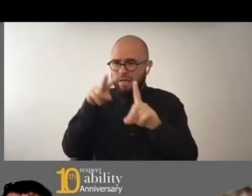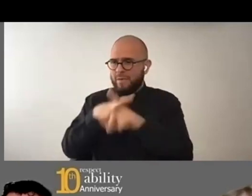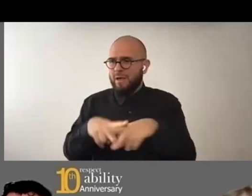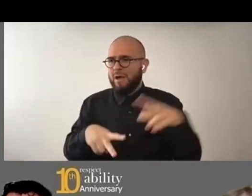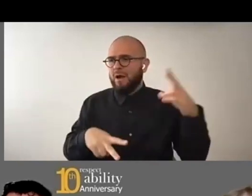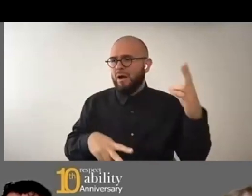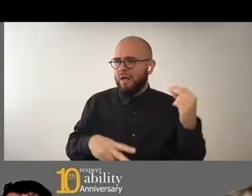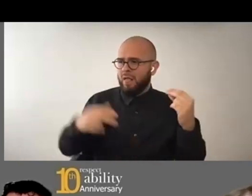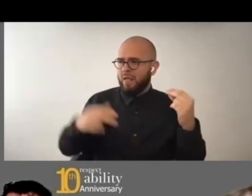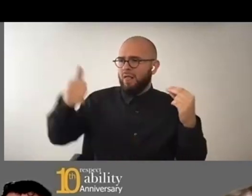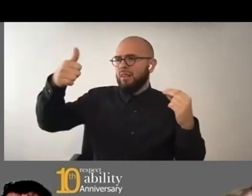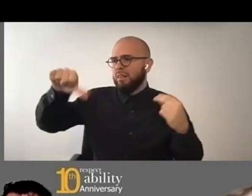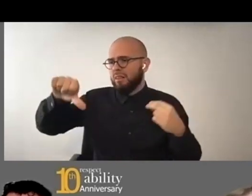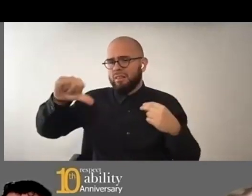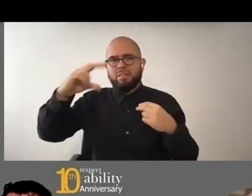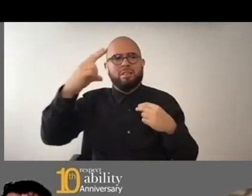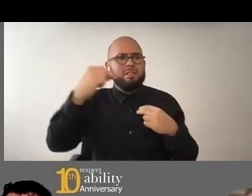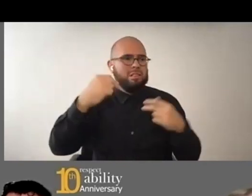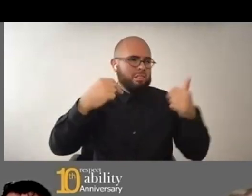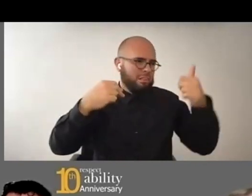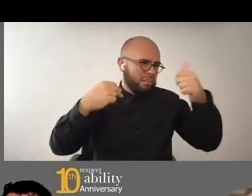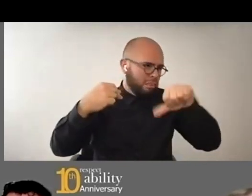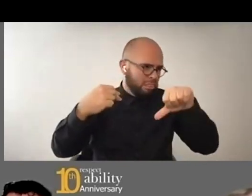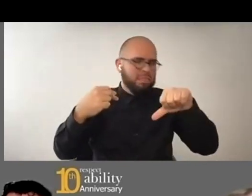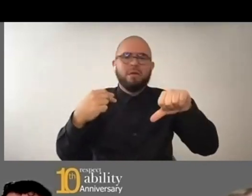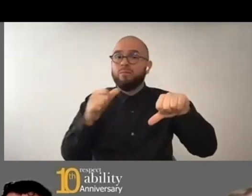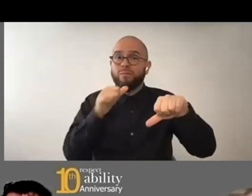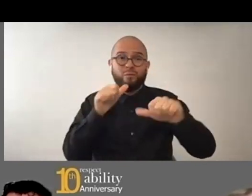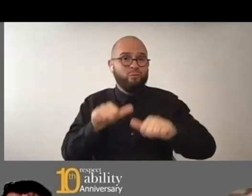And, don't give up.